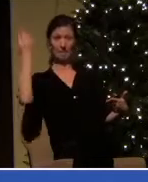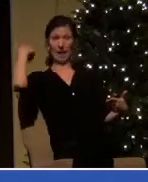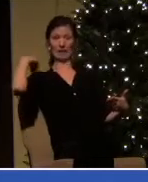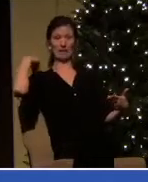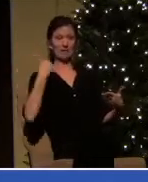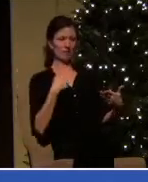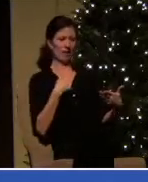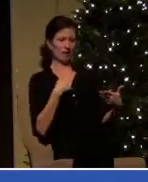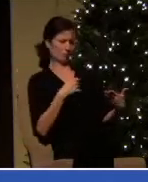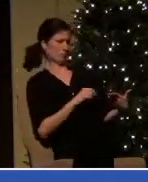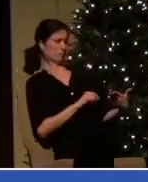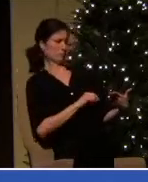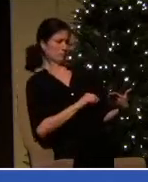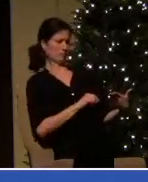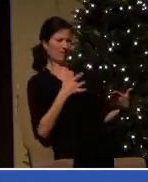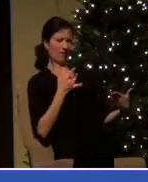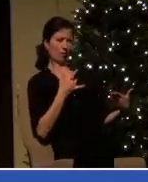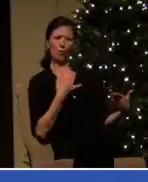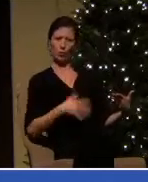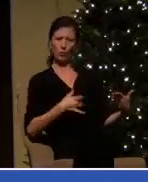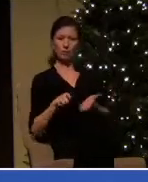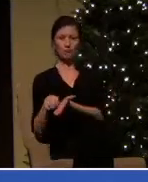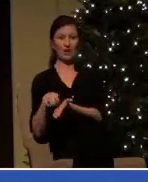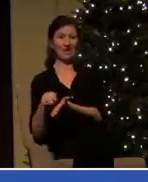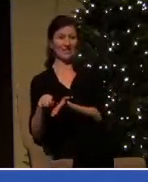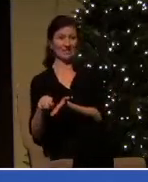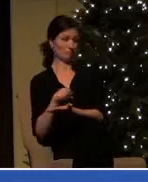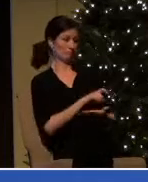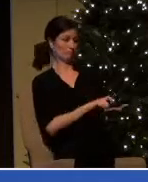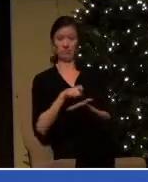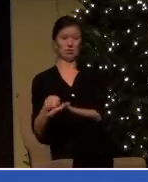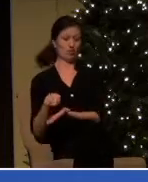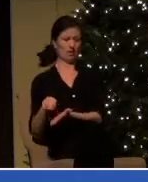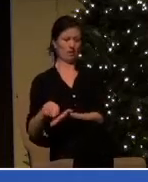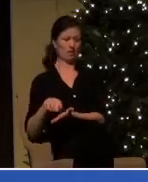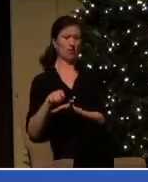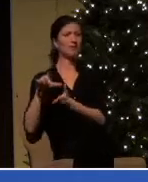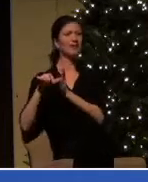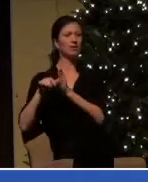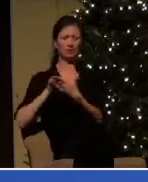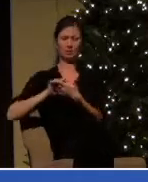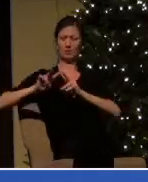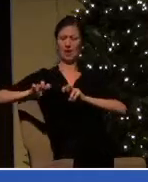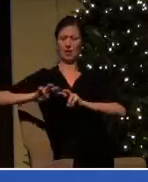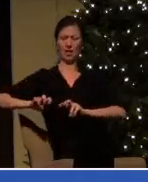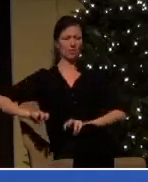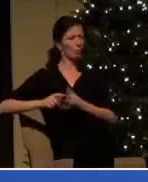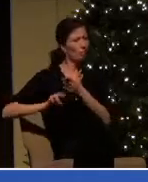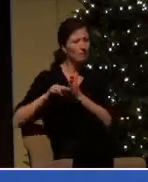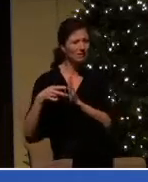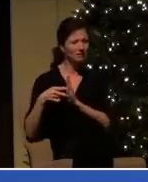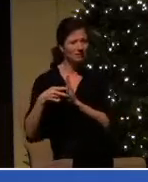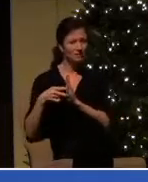the time to write down the verses and ponder their meaning before the Lord.